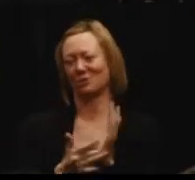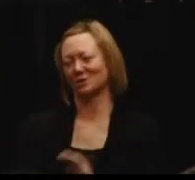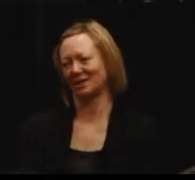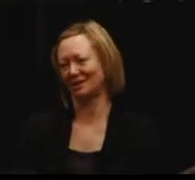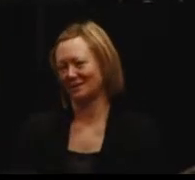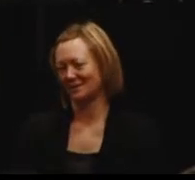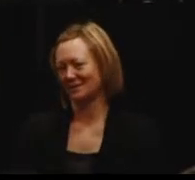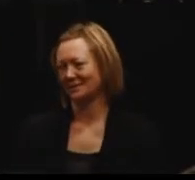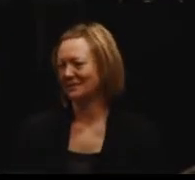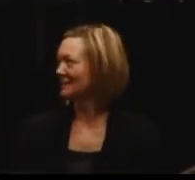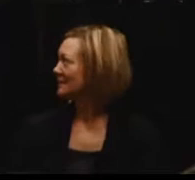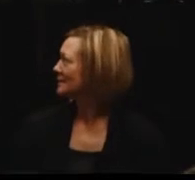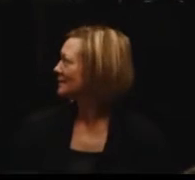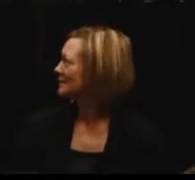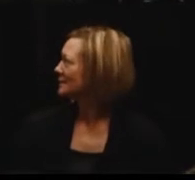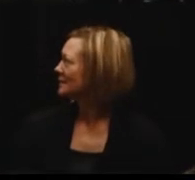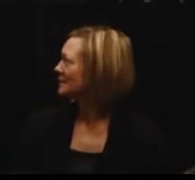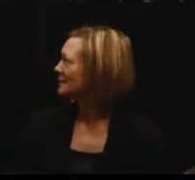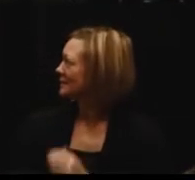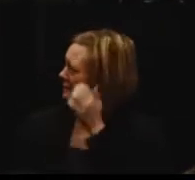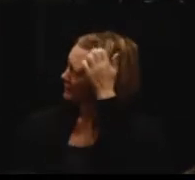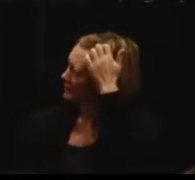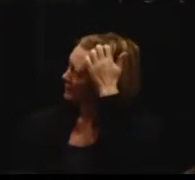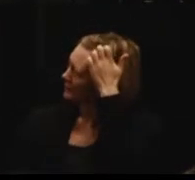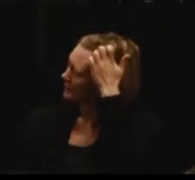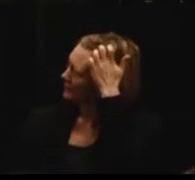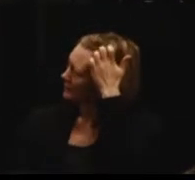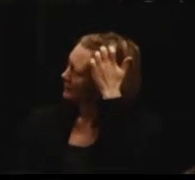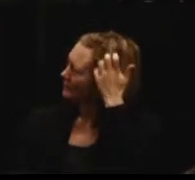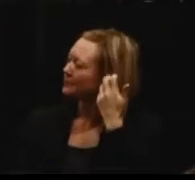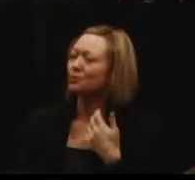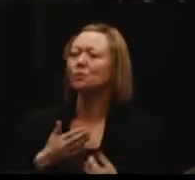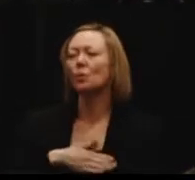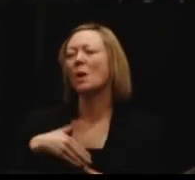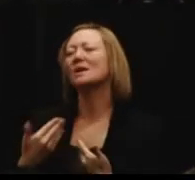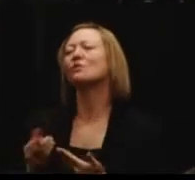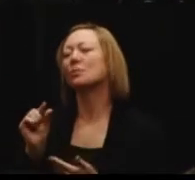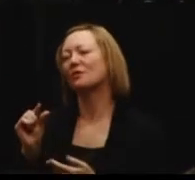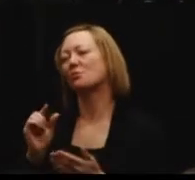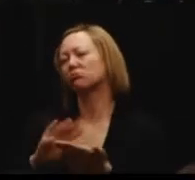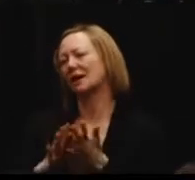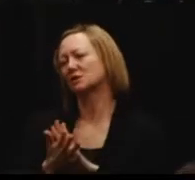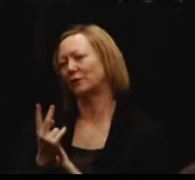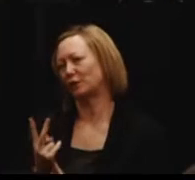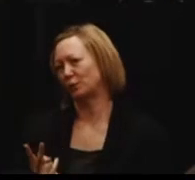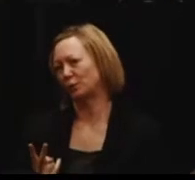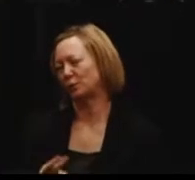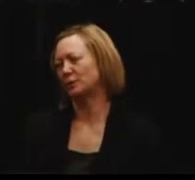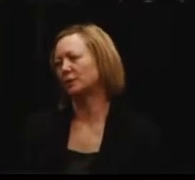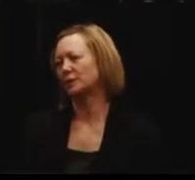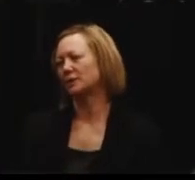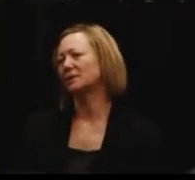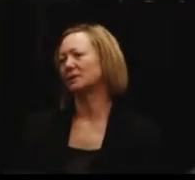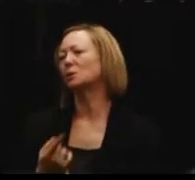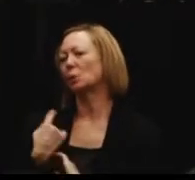What I'd like to do is just give you a little bit of a practical view. And we started South Pacific